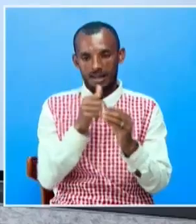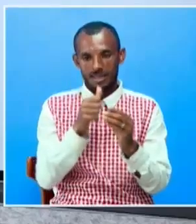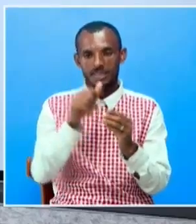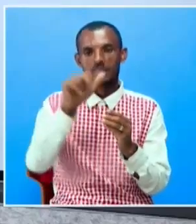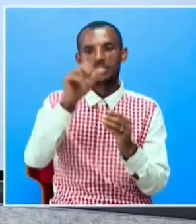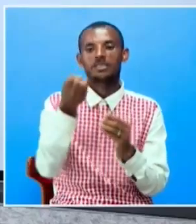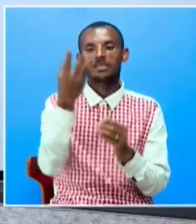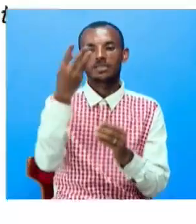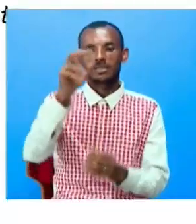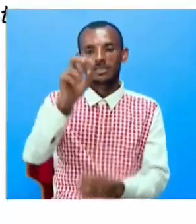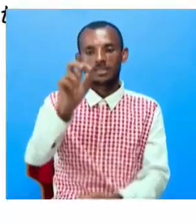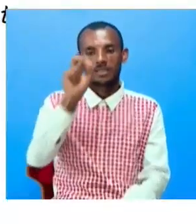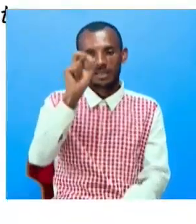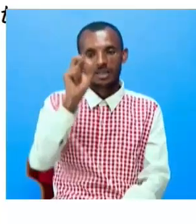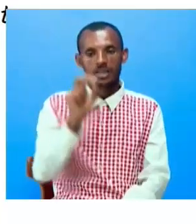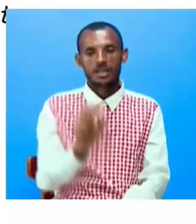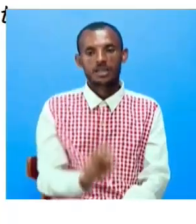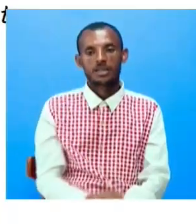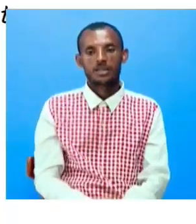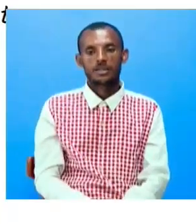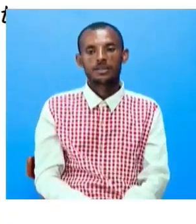30